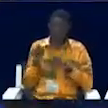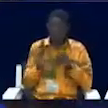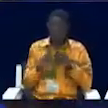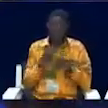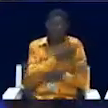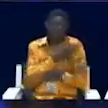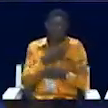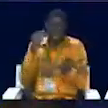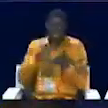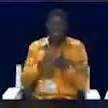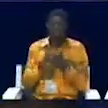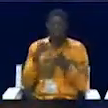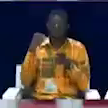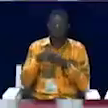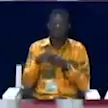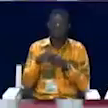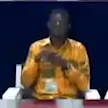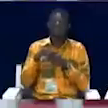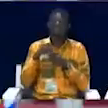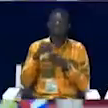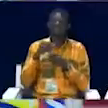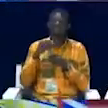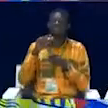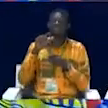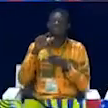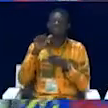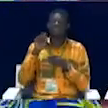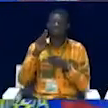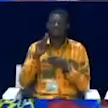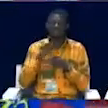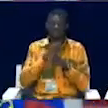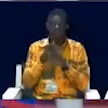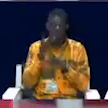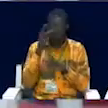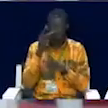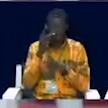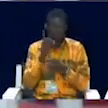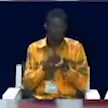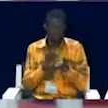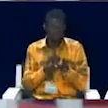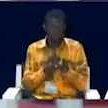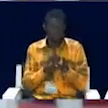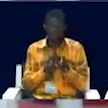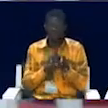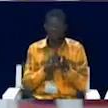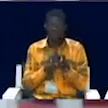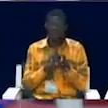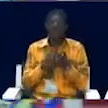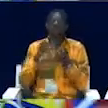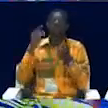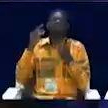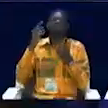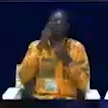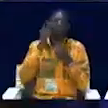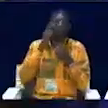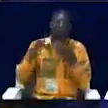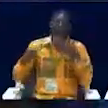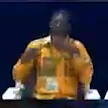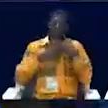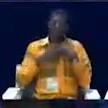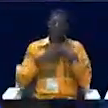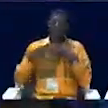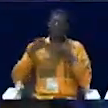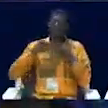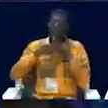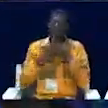pada ni Lasu Hospital igba ti awon doctor ri oju omode yi oju e ti pada bo sipo o ti bere si ni